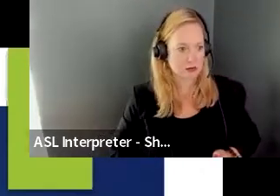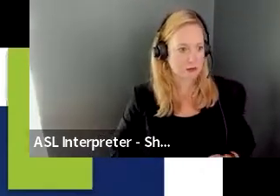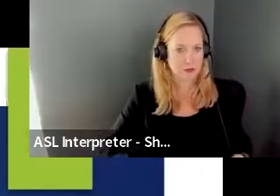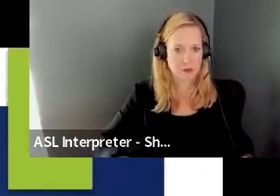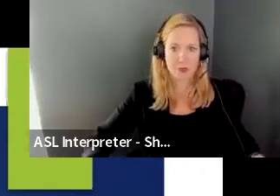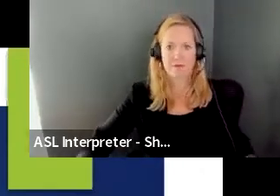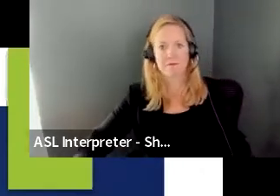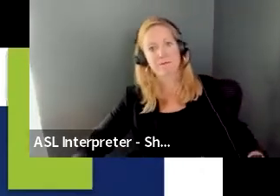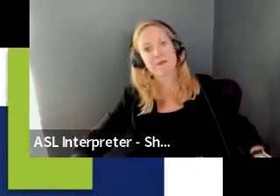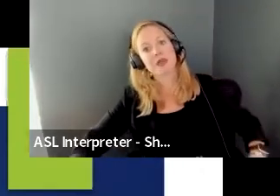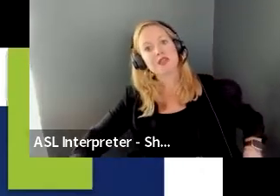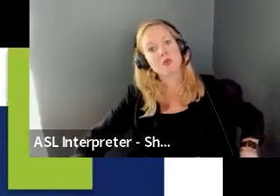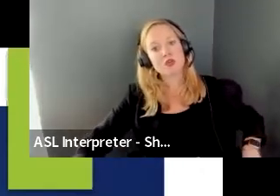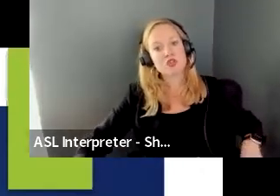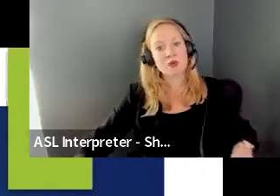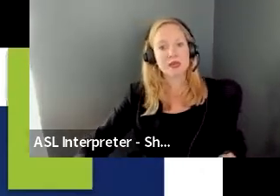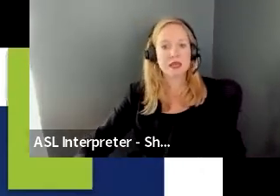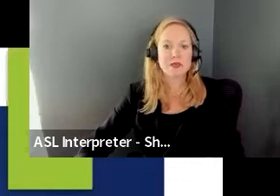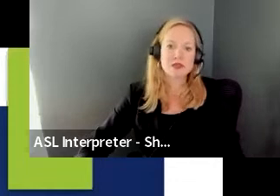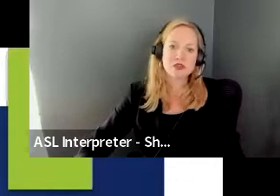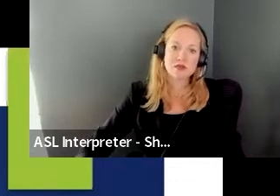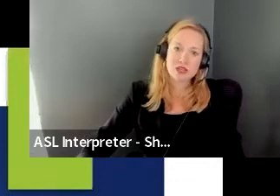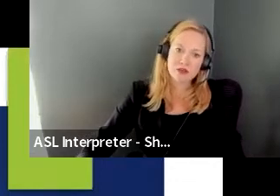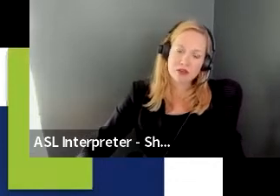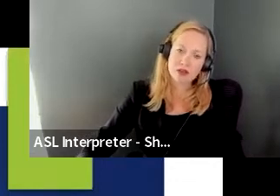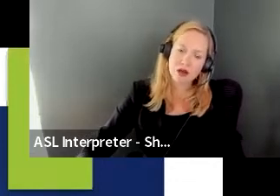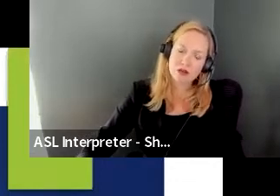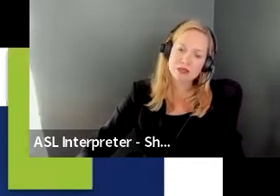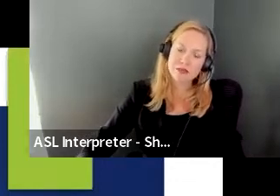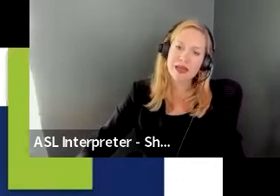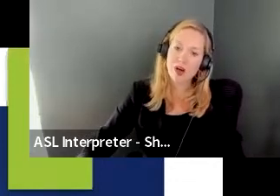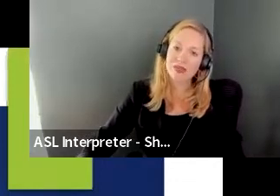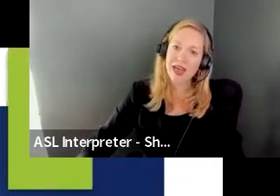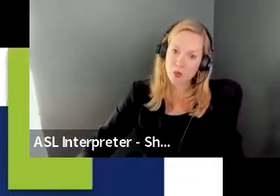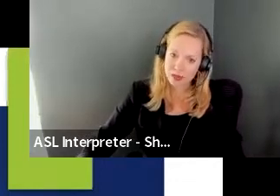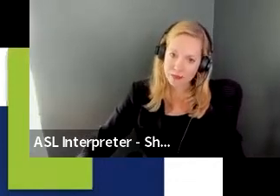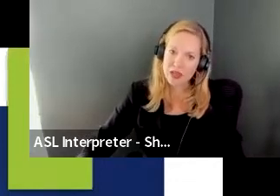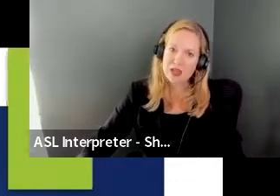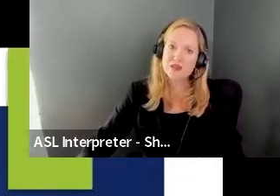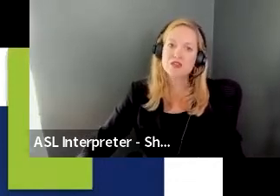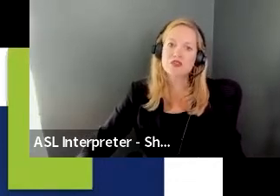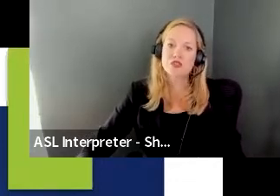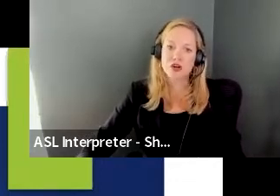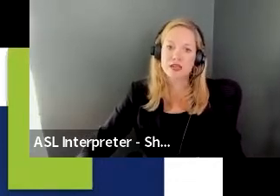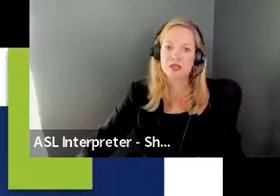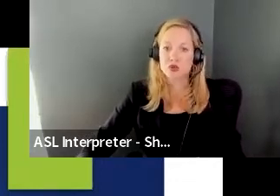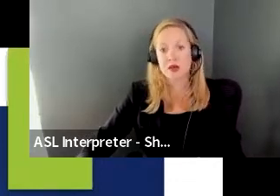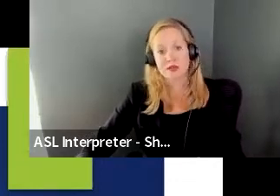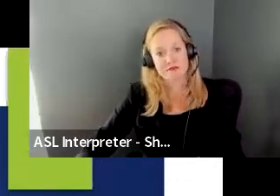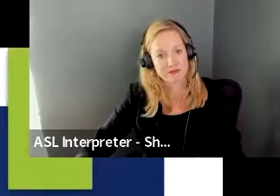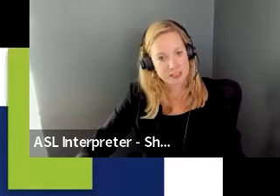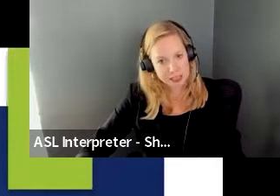childhood. And so what we're doing in the Center for Deaf Health Equity, the center started